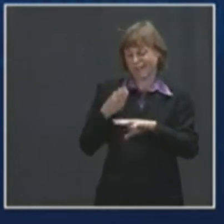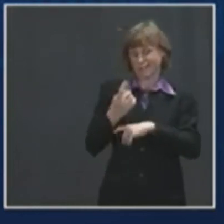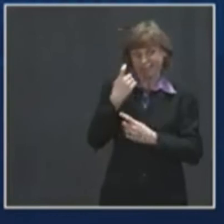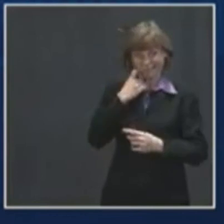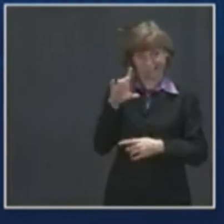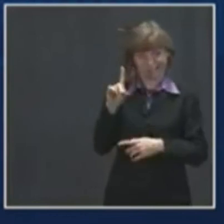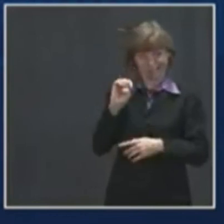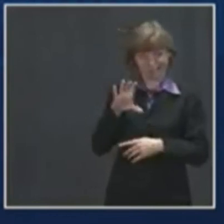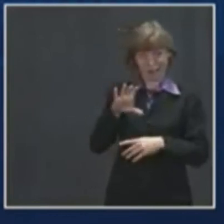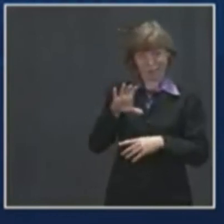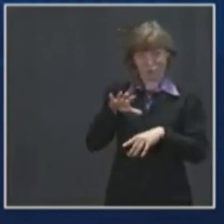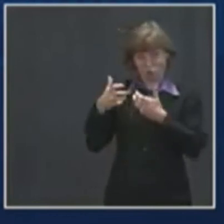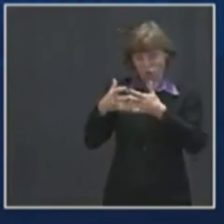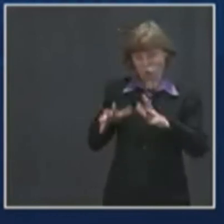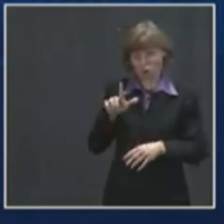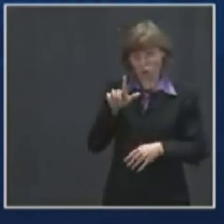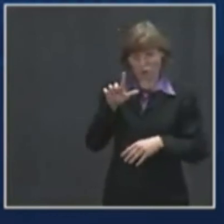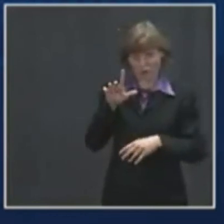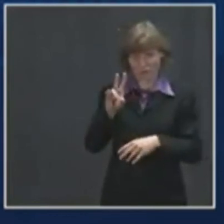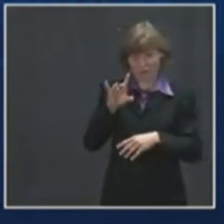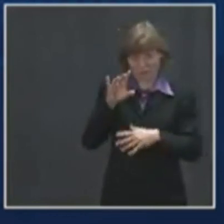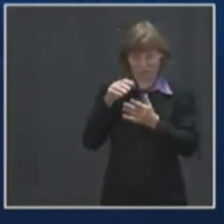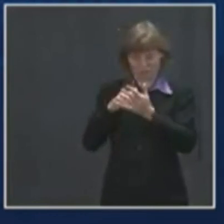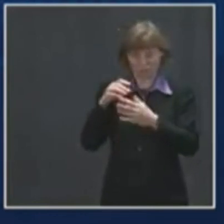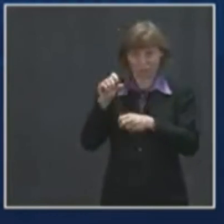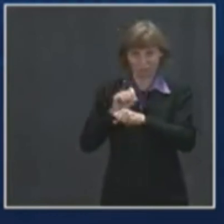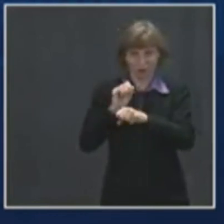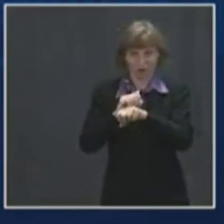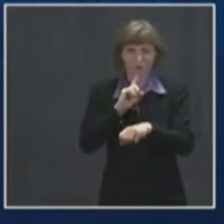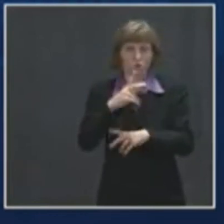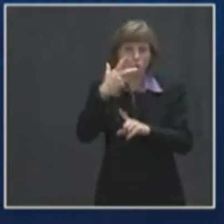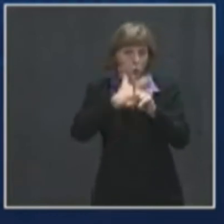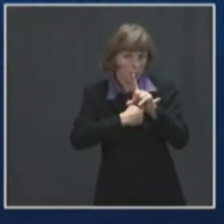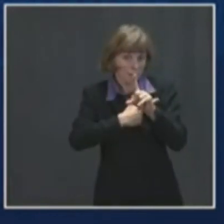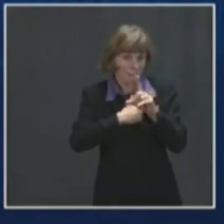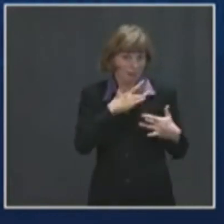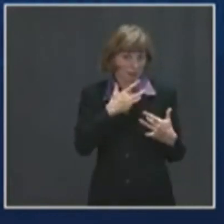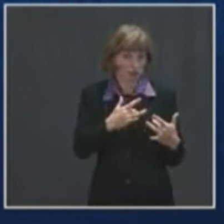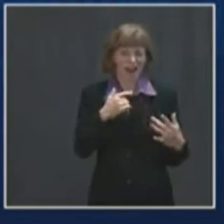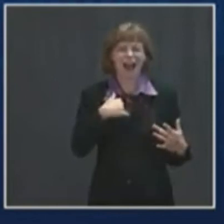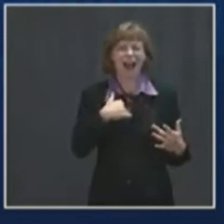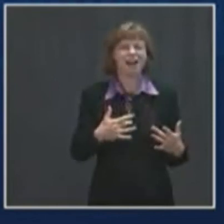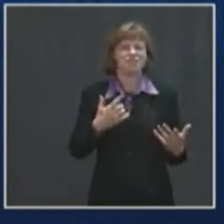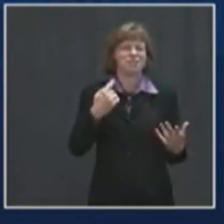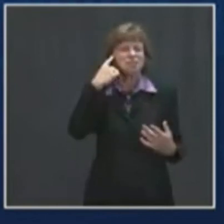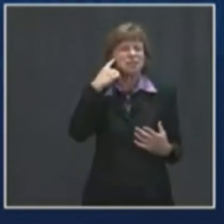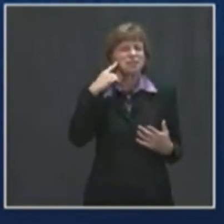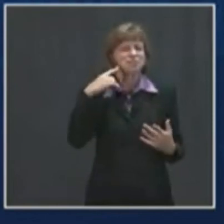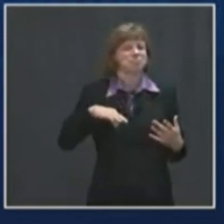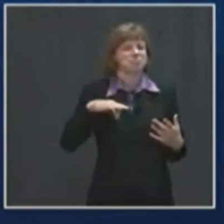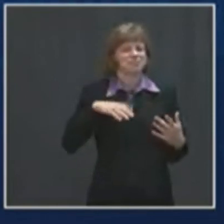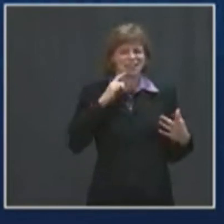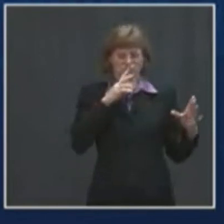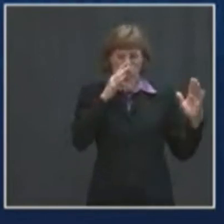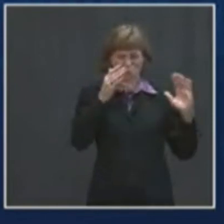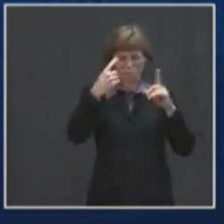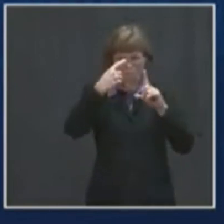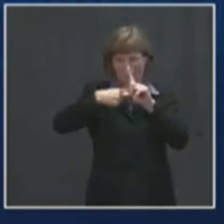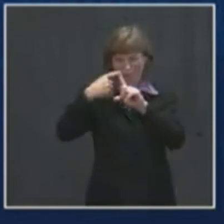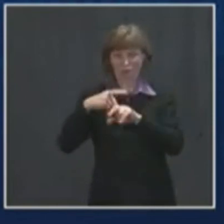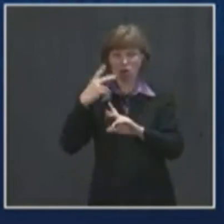December. The 3-month trend, I find it useful to smooth out these monthly numbers over a few months, and the 3-month